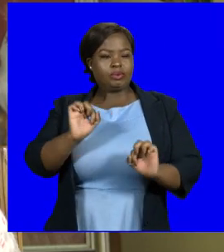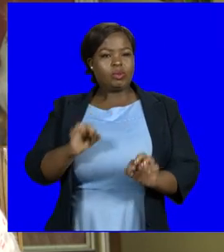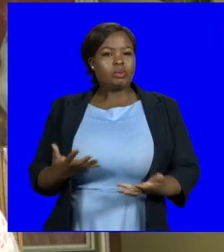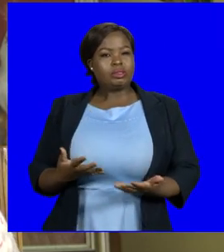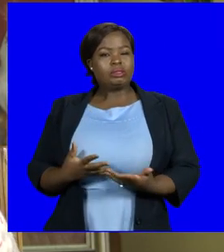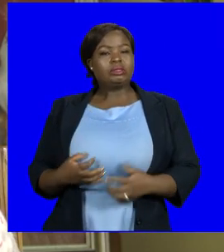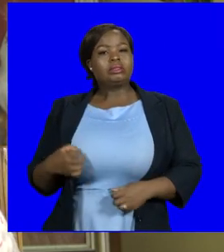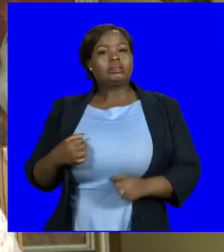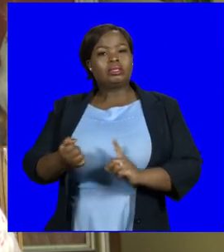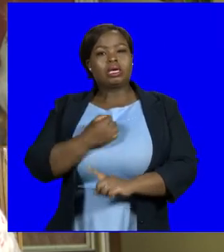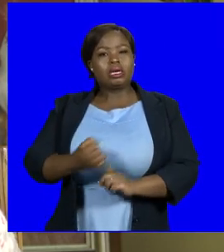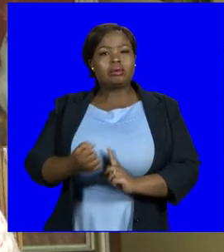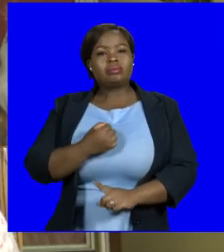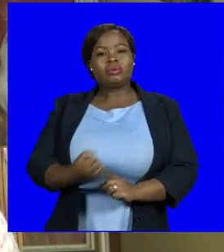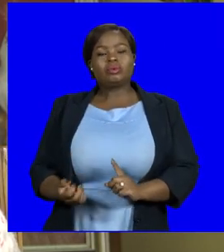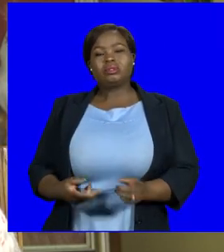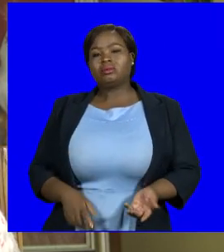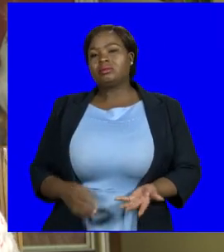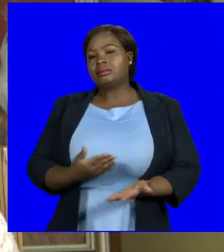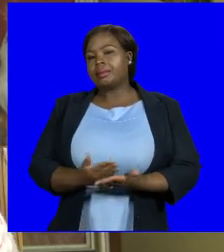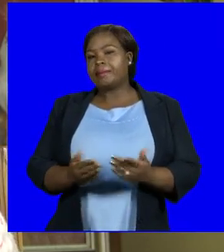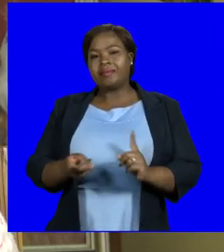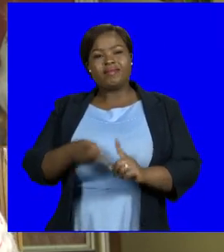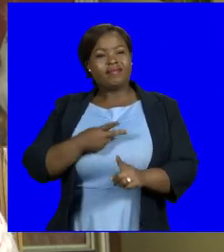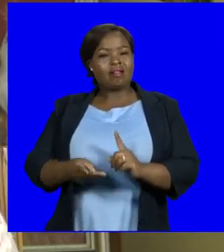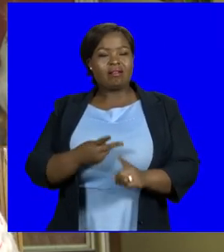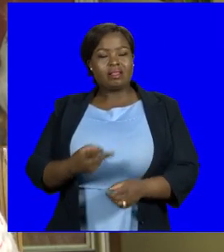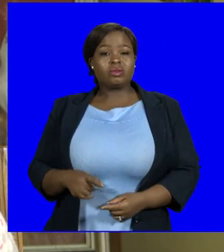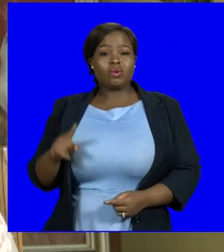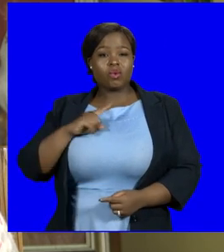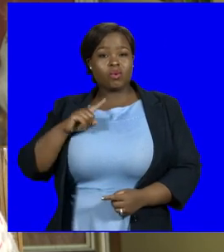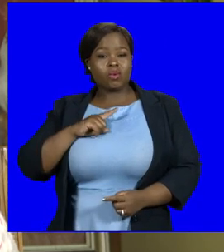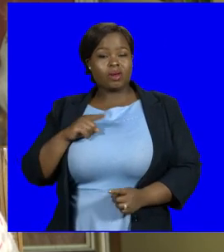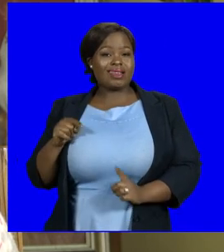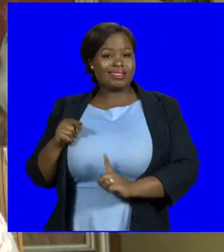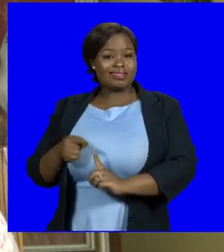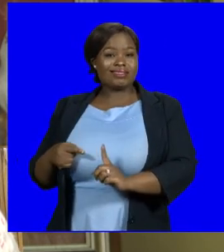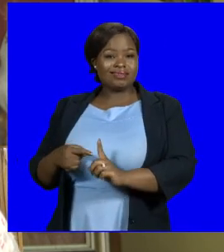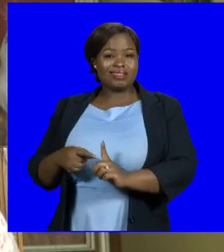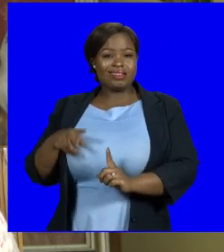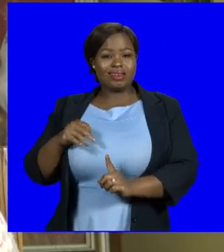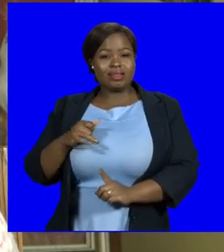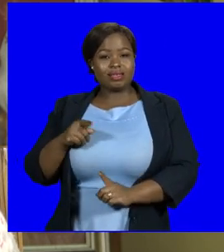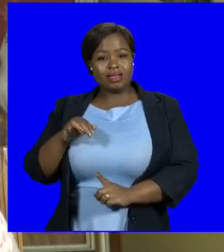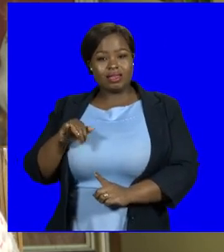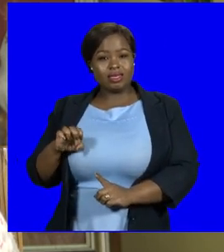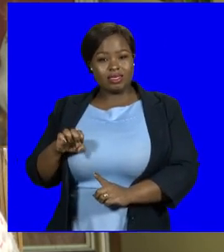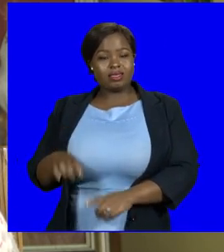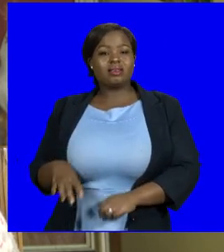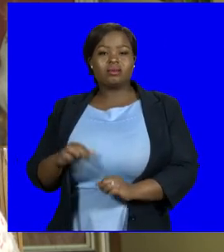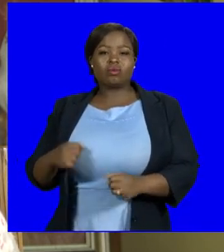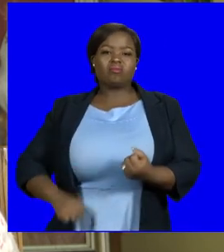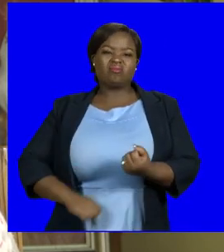trauma, experiencing violation. So the fact that she's coming to support that, I think, is